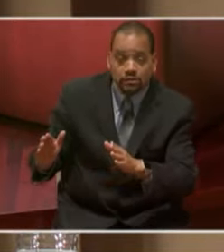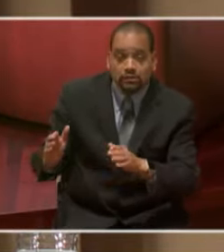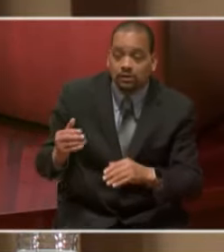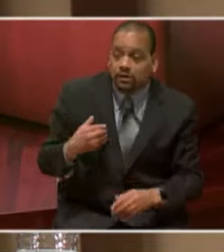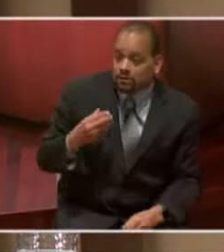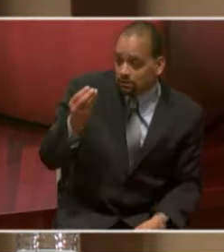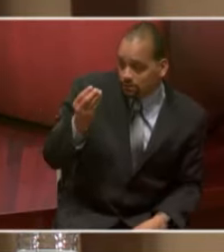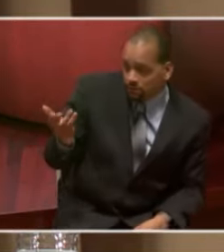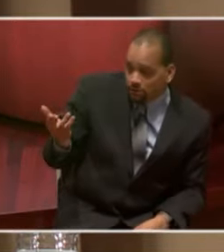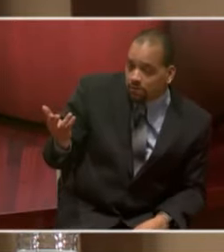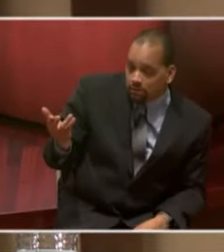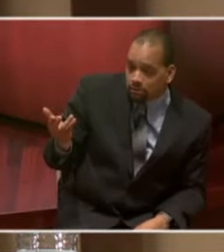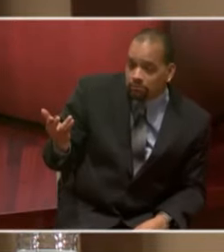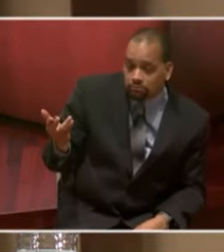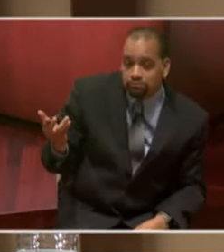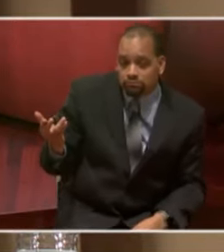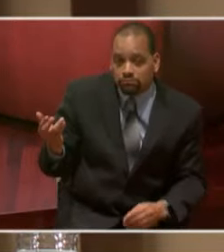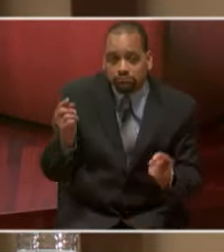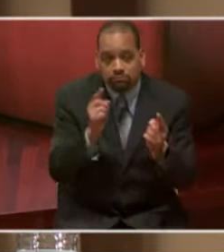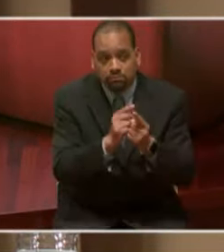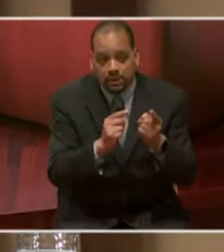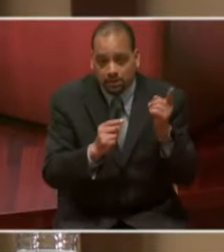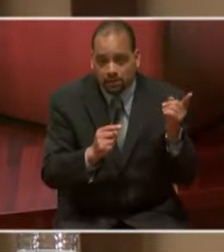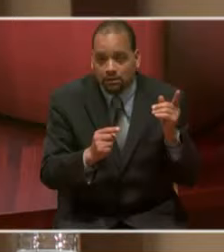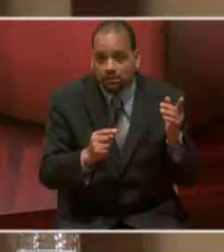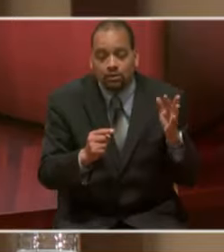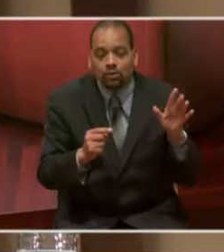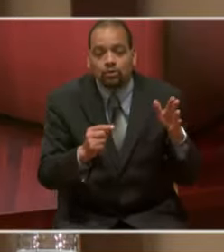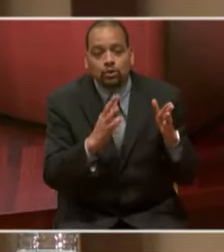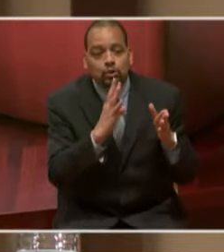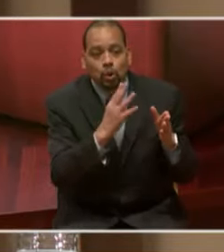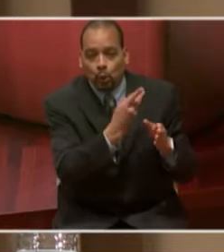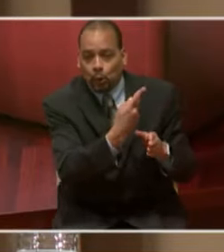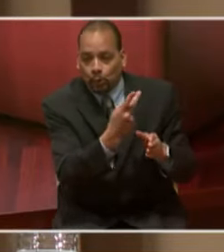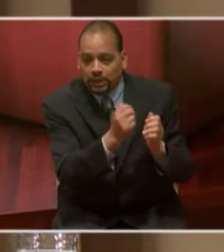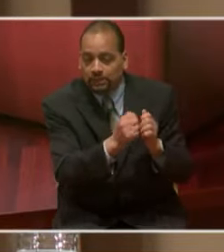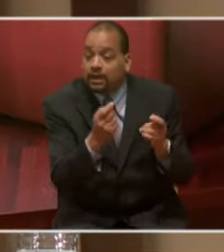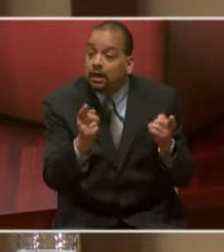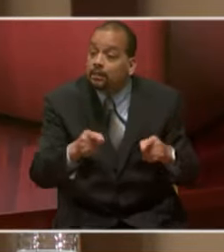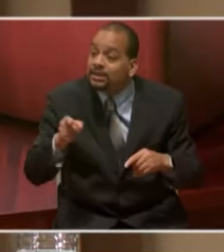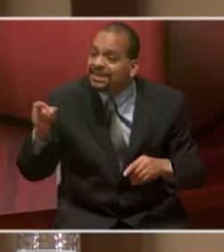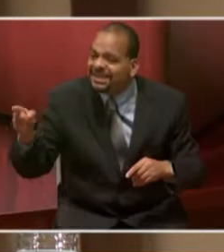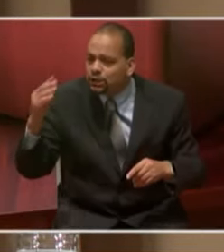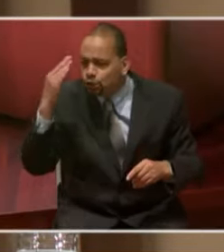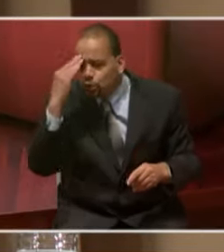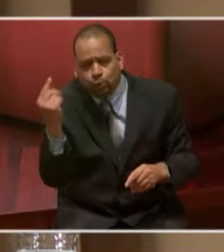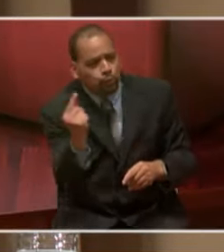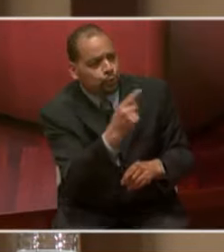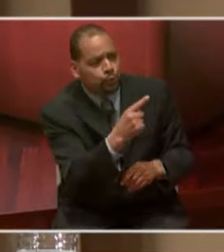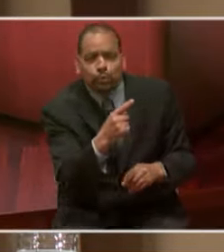Right. At the other end of the spectrum, I think it's safe to say, what was Bull Connor like? Oh, Bull Connor.